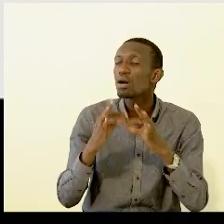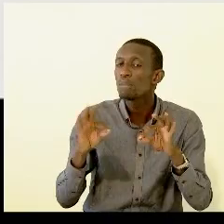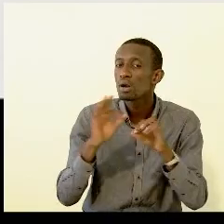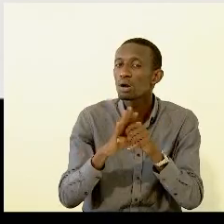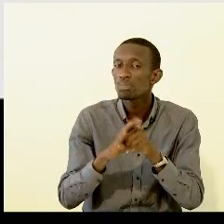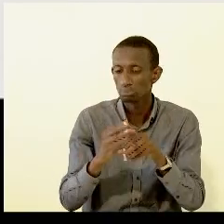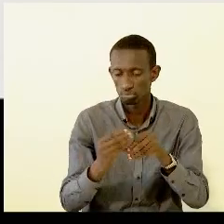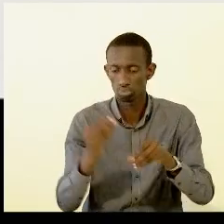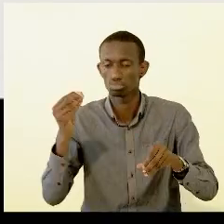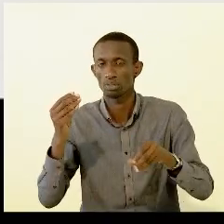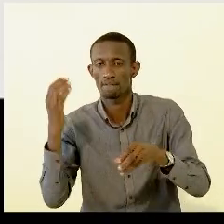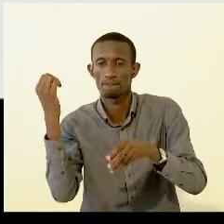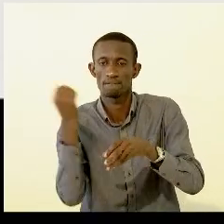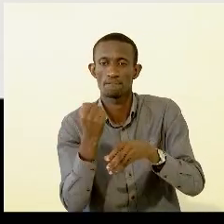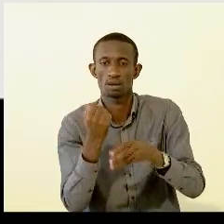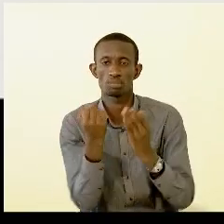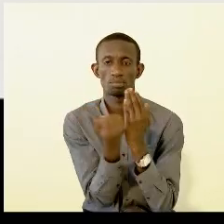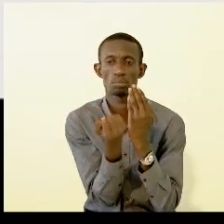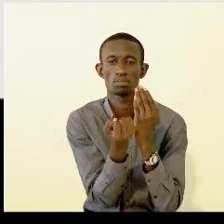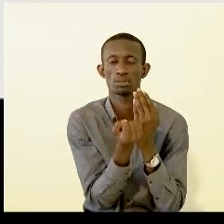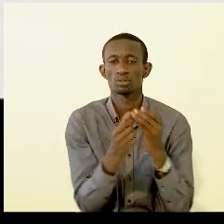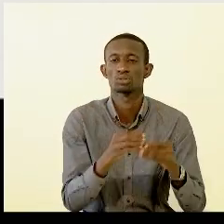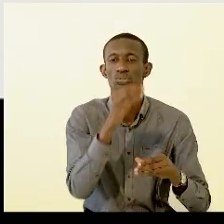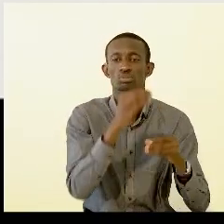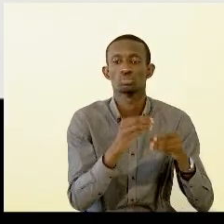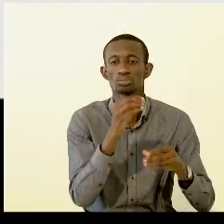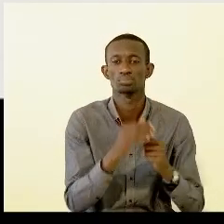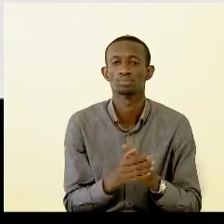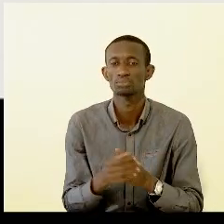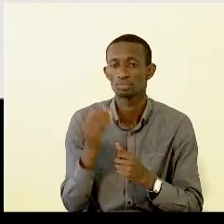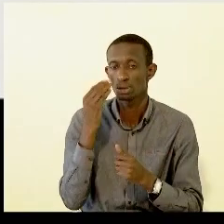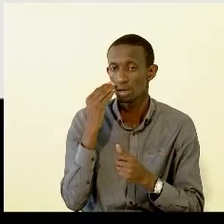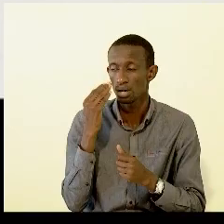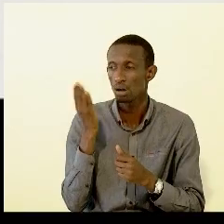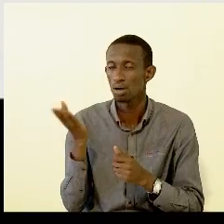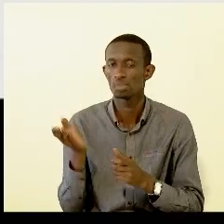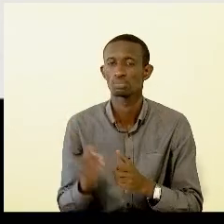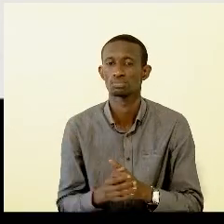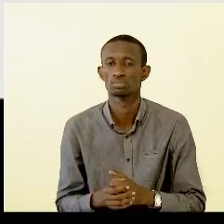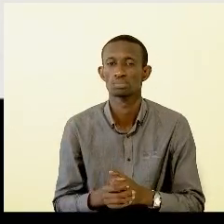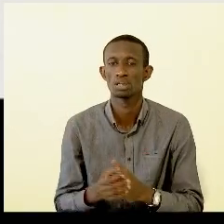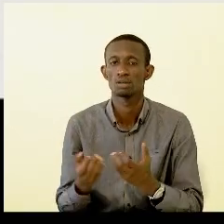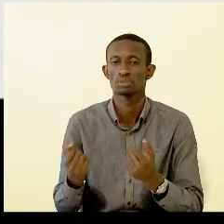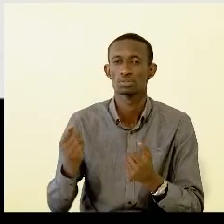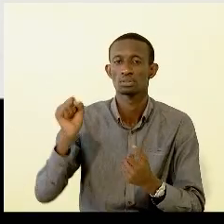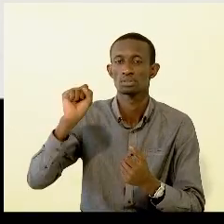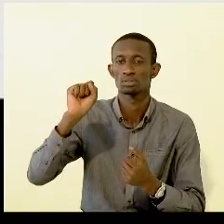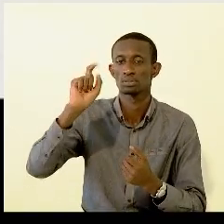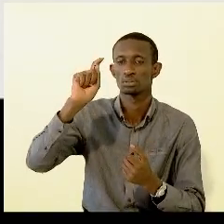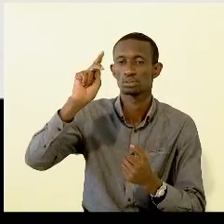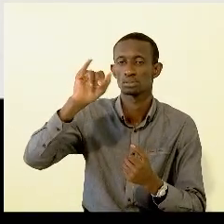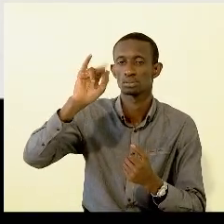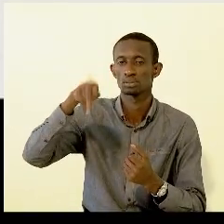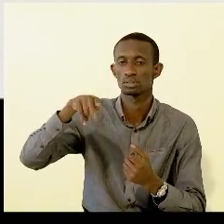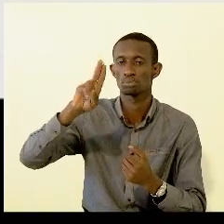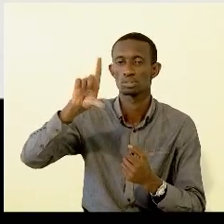the stem. Then from there you can see we have the stipium. This one is very